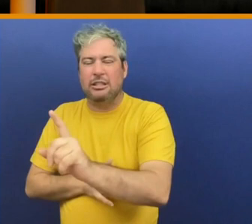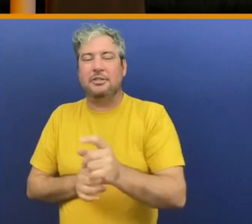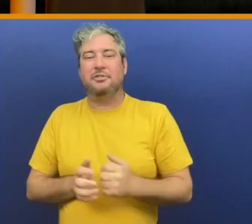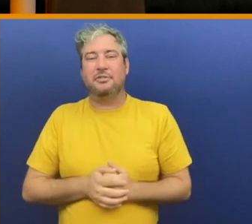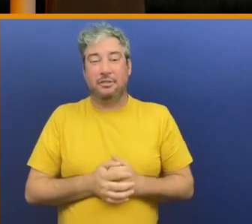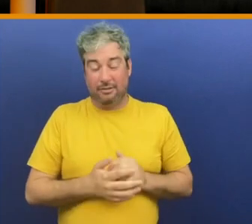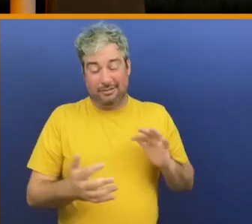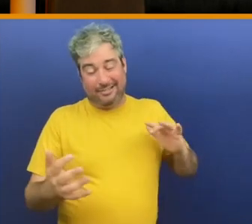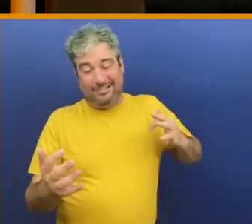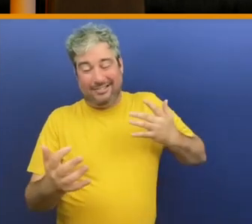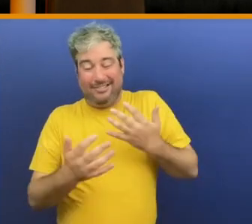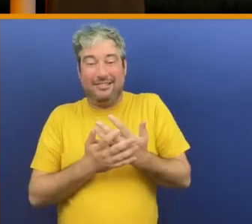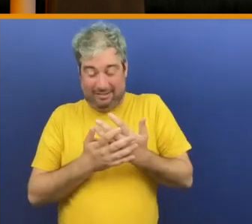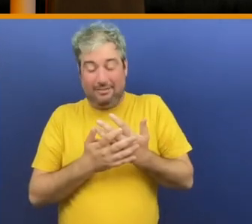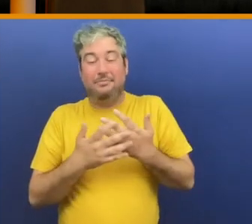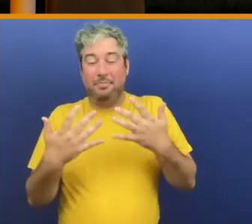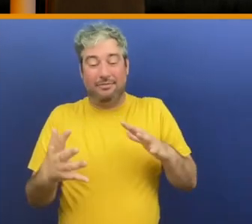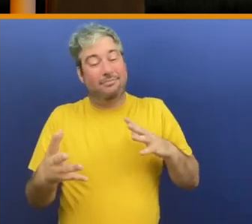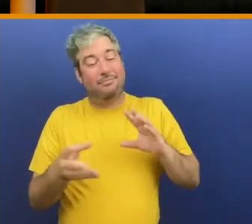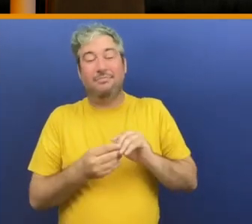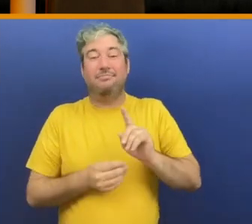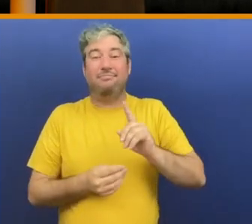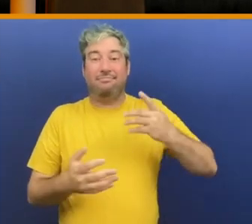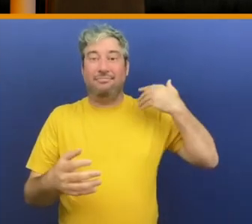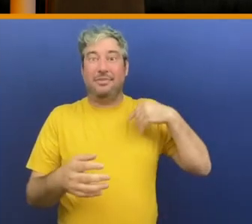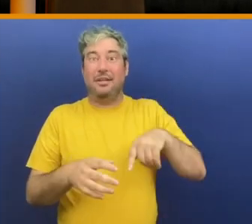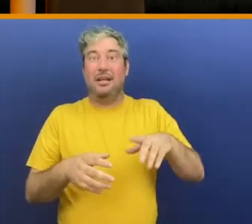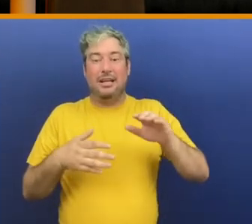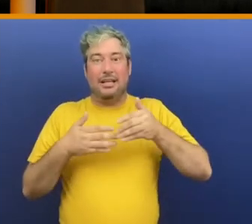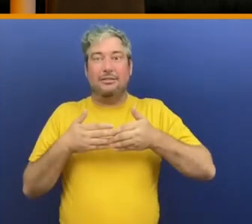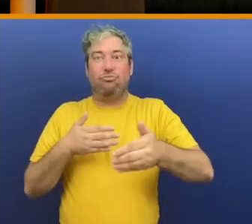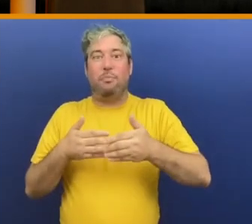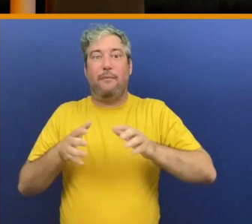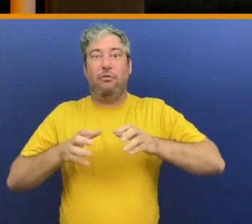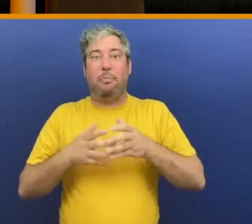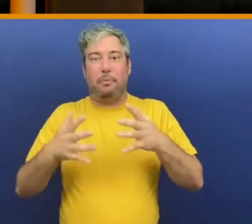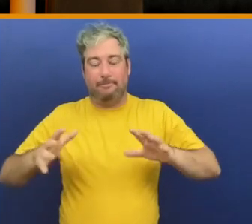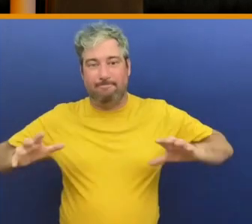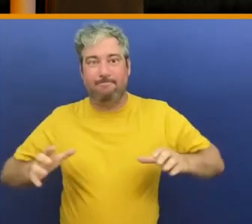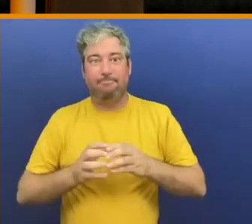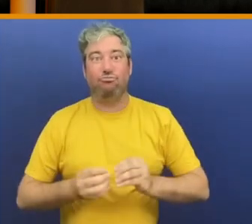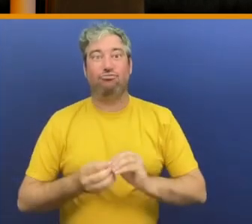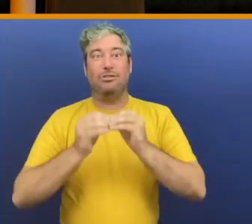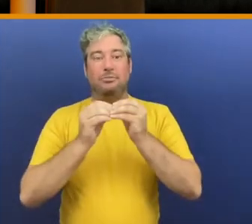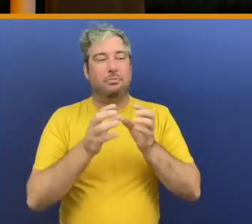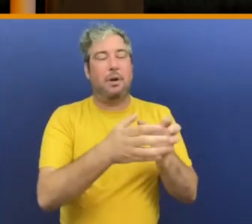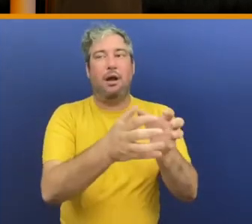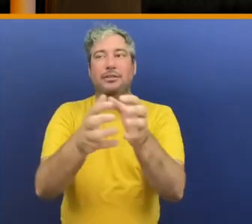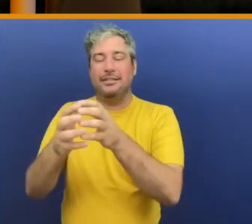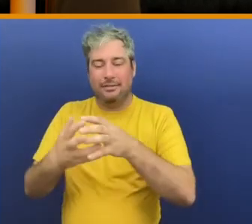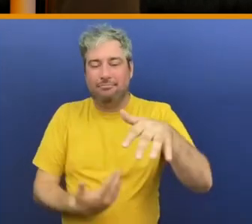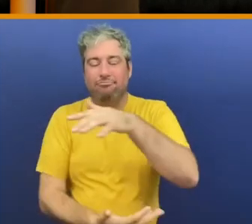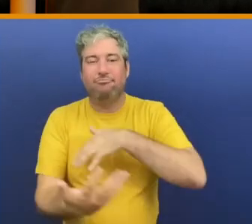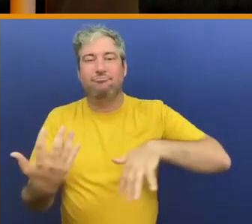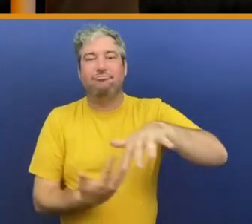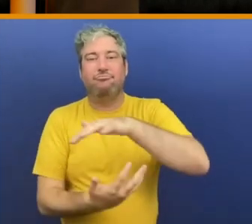bringing together party bodies was created. With two joint chairs elected from those bodies, it is already providing a